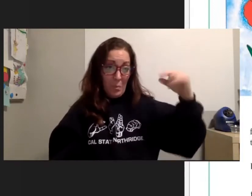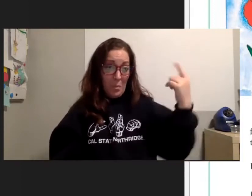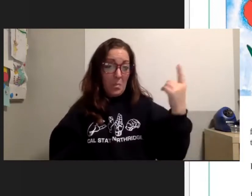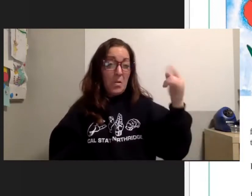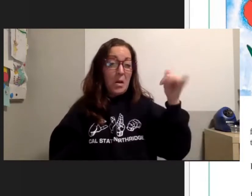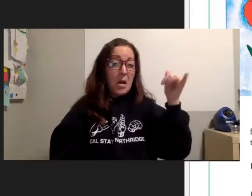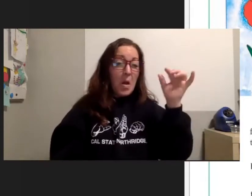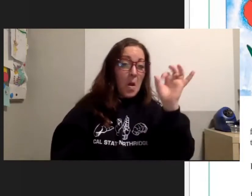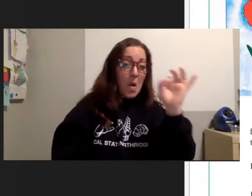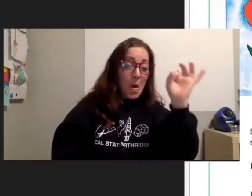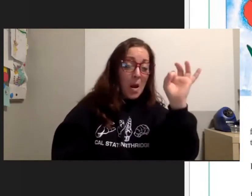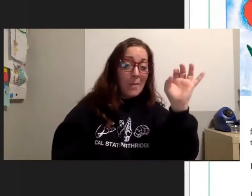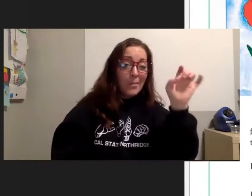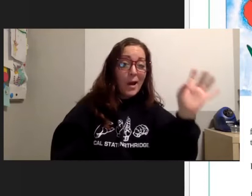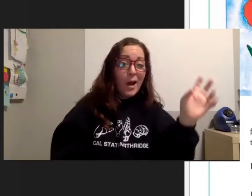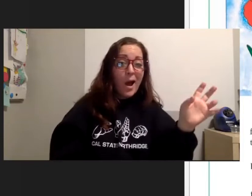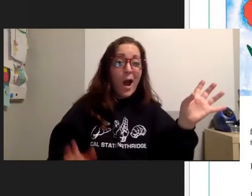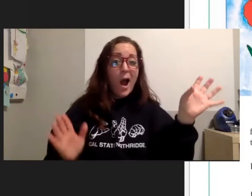The pollen